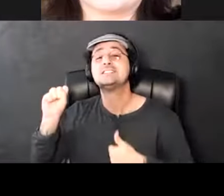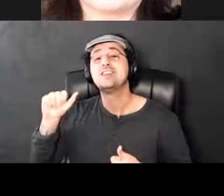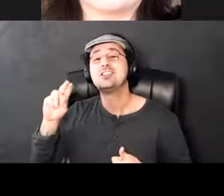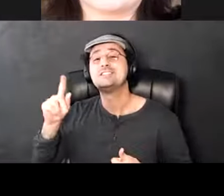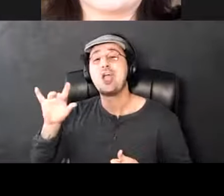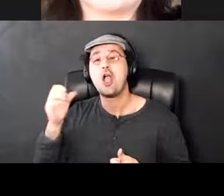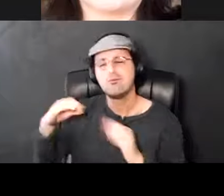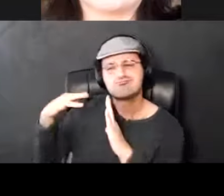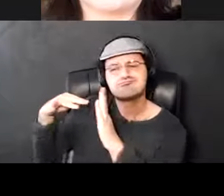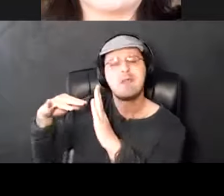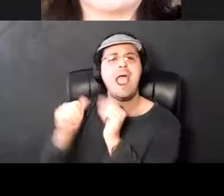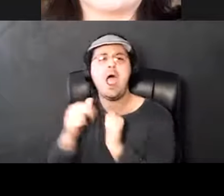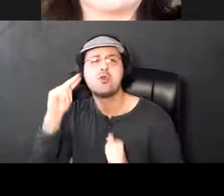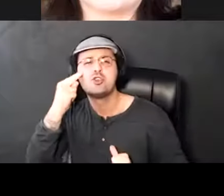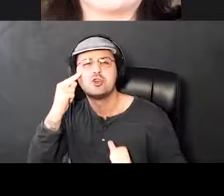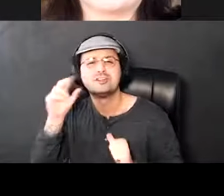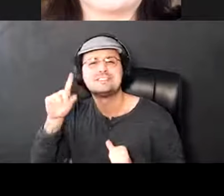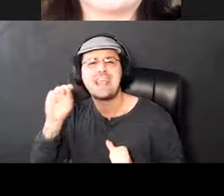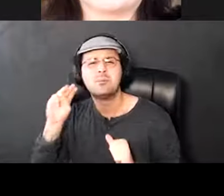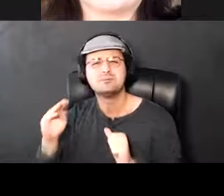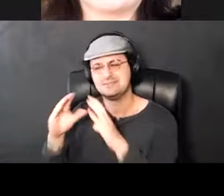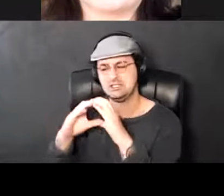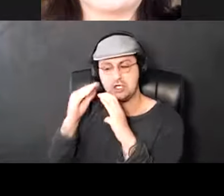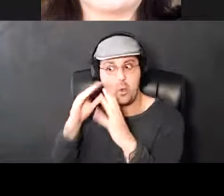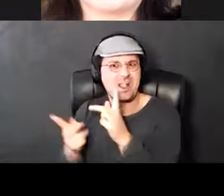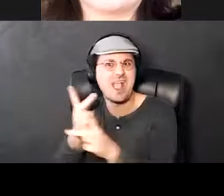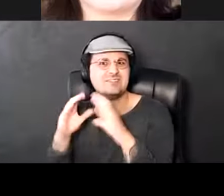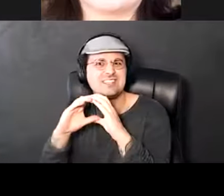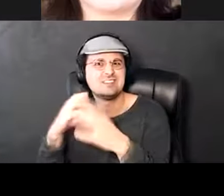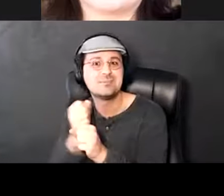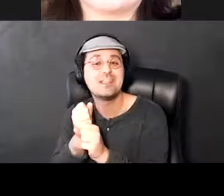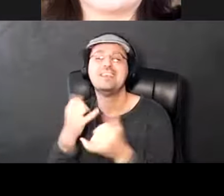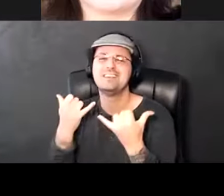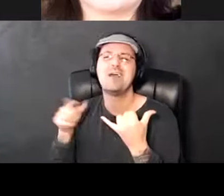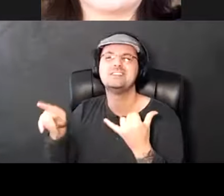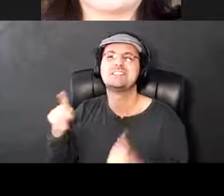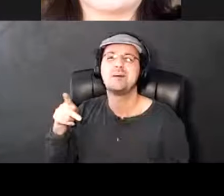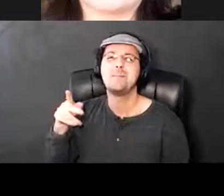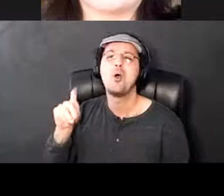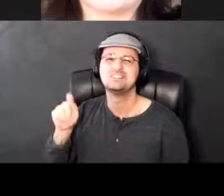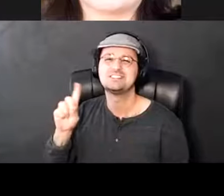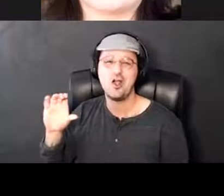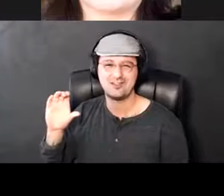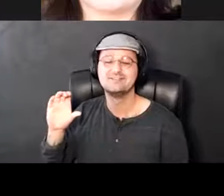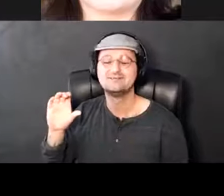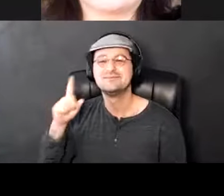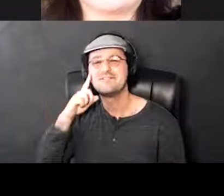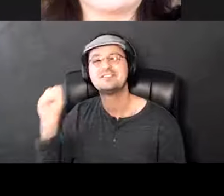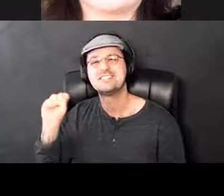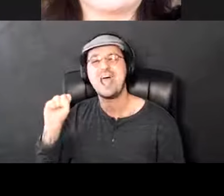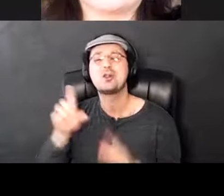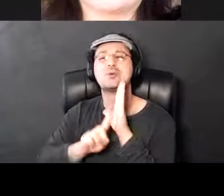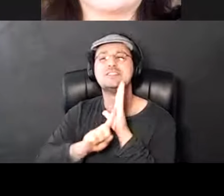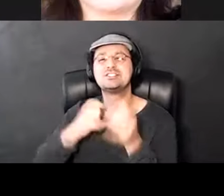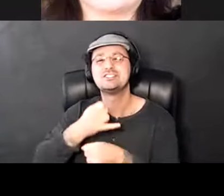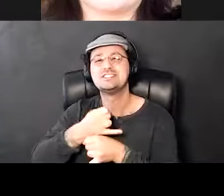cells know which kind of neurons to make. He's now a postdoc at Seattle Children's Research Institute. And then Caitlin was focused